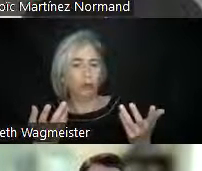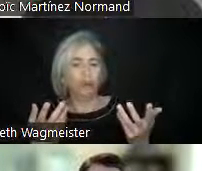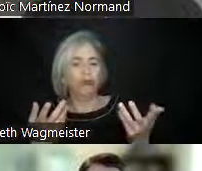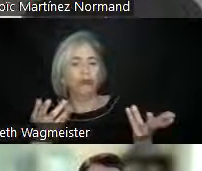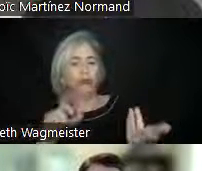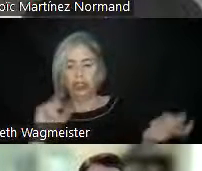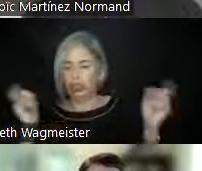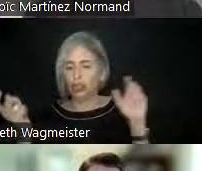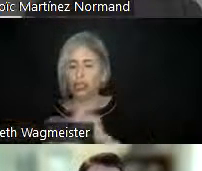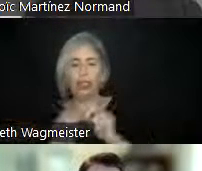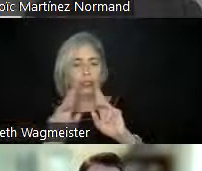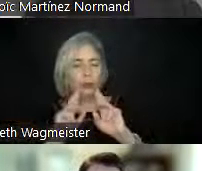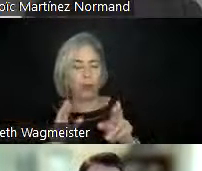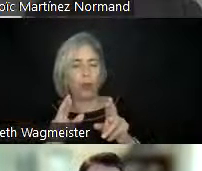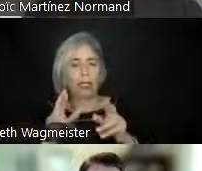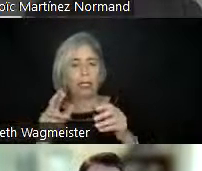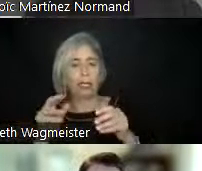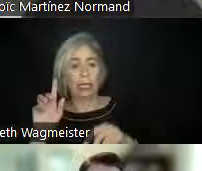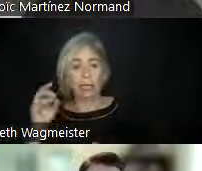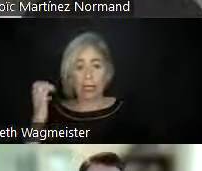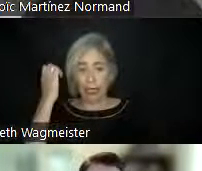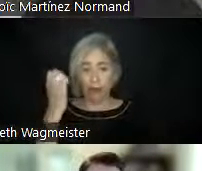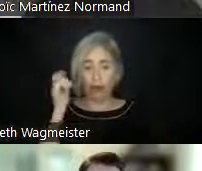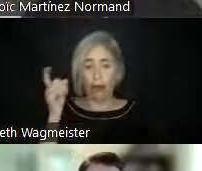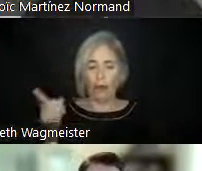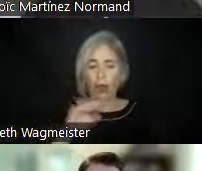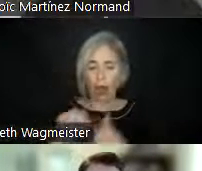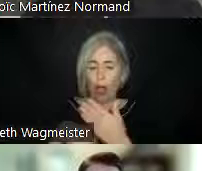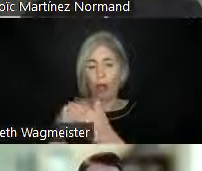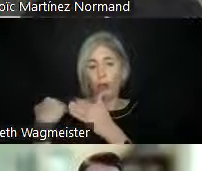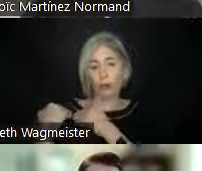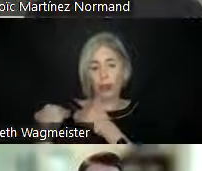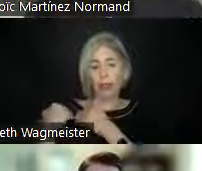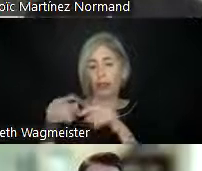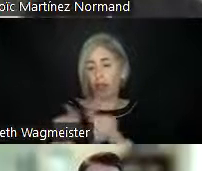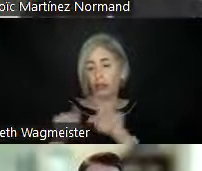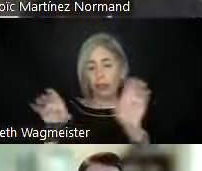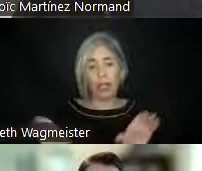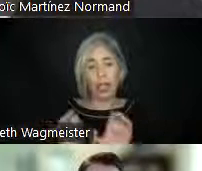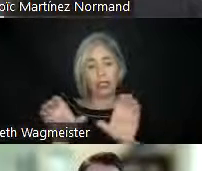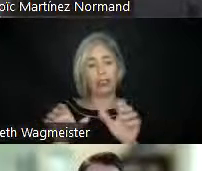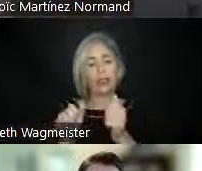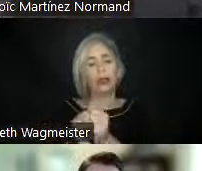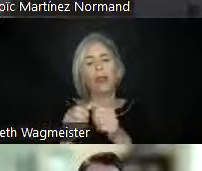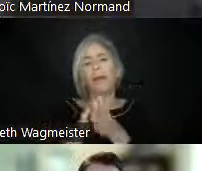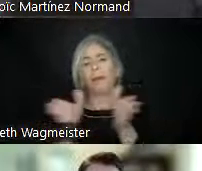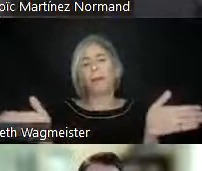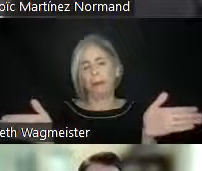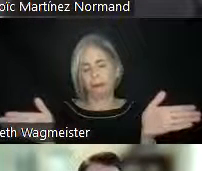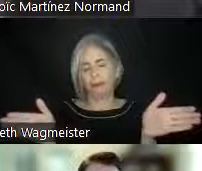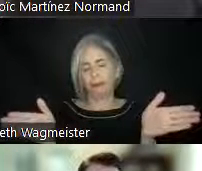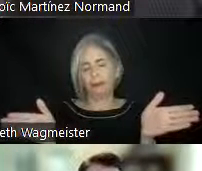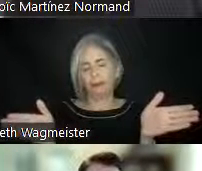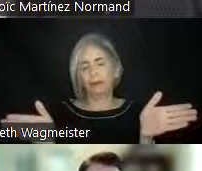conformance reporting in Europe. It's really all the responsibility and kind of the action lies with the public sector body.